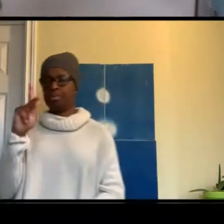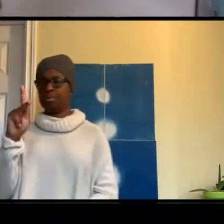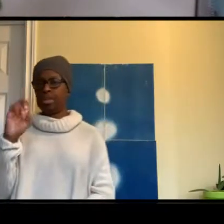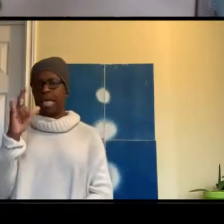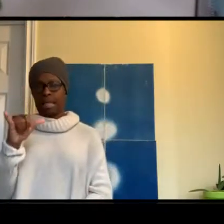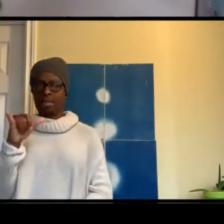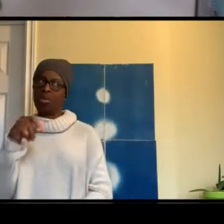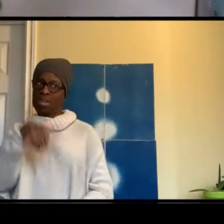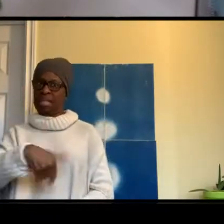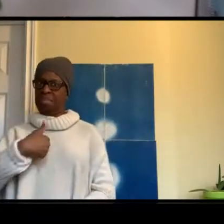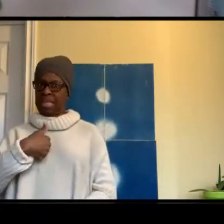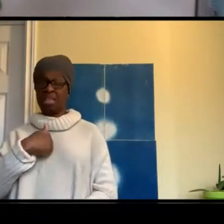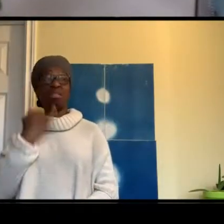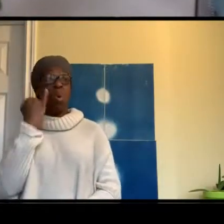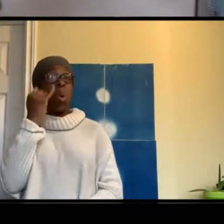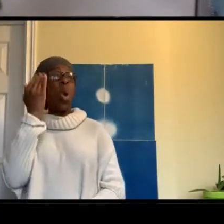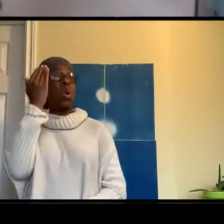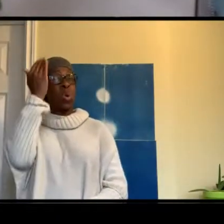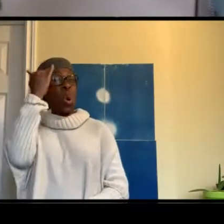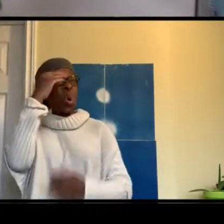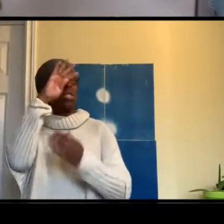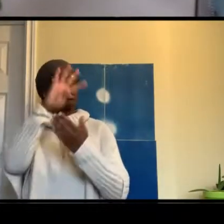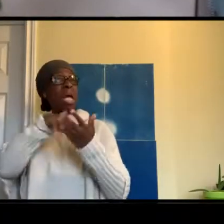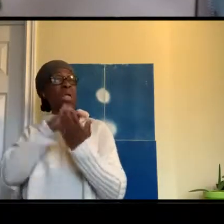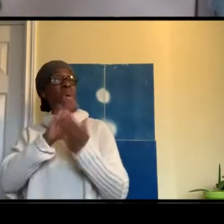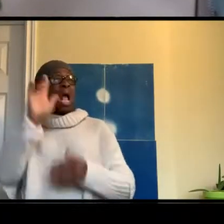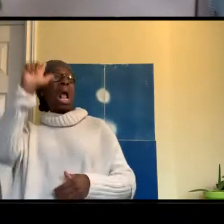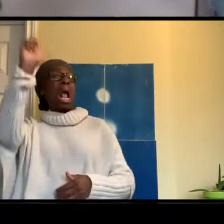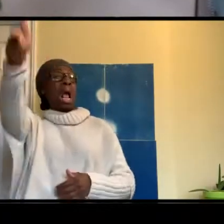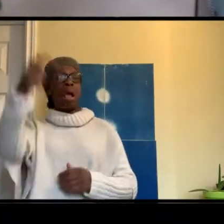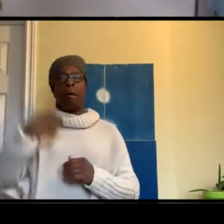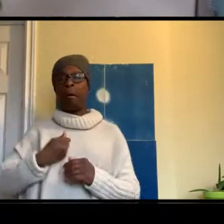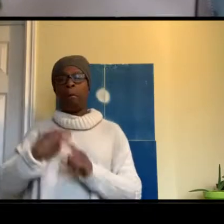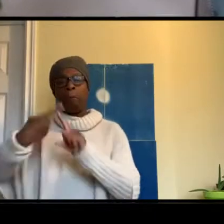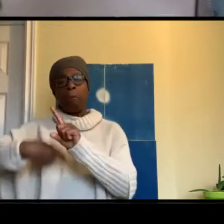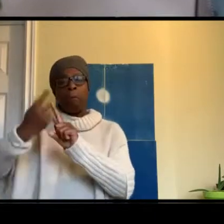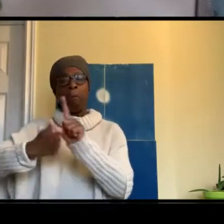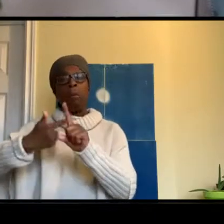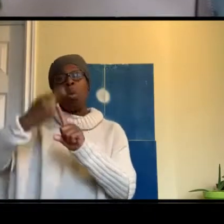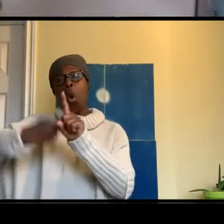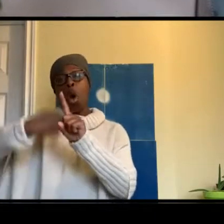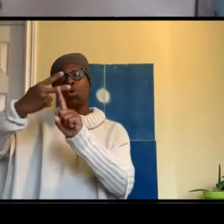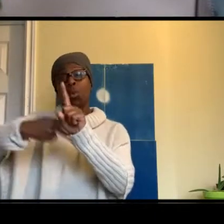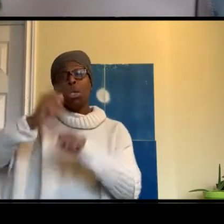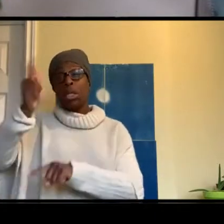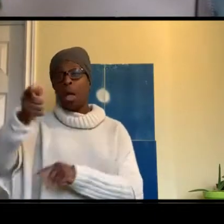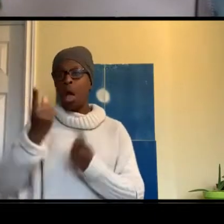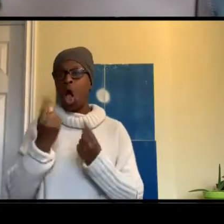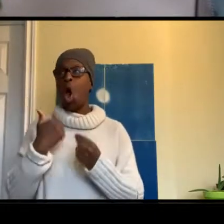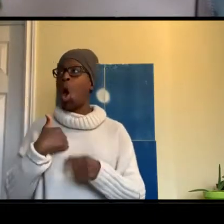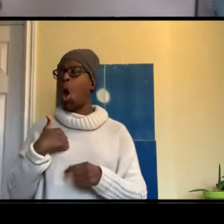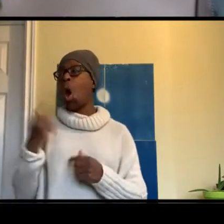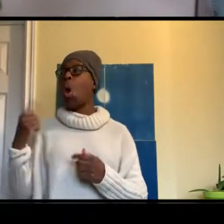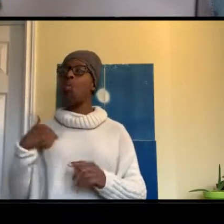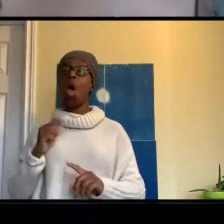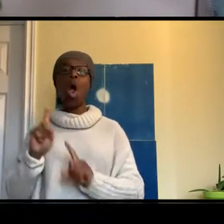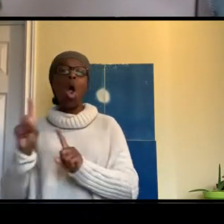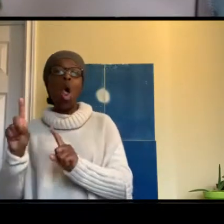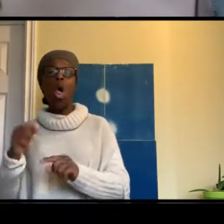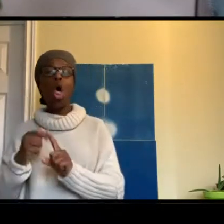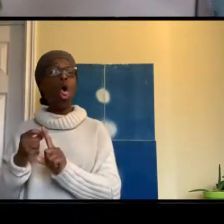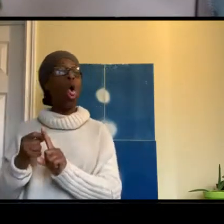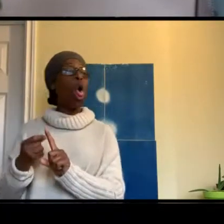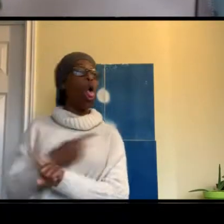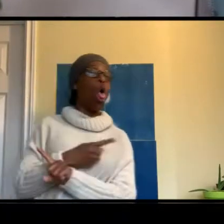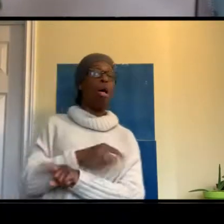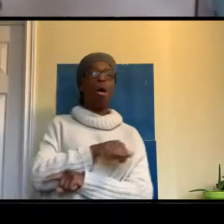an hour. That'll be okay. That's fine. So I really struggle with